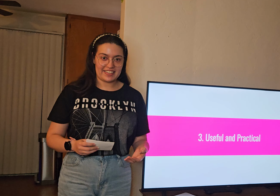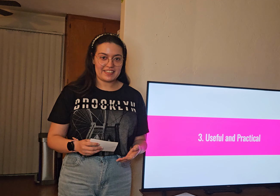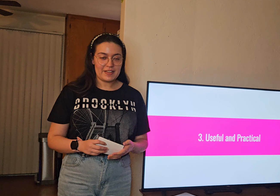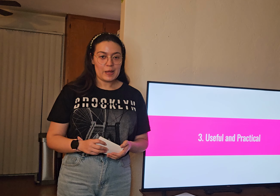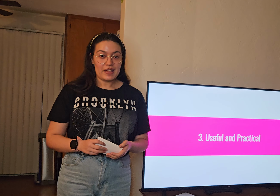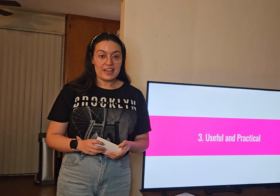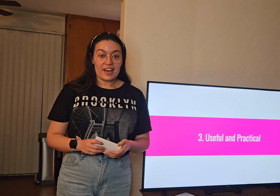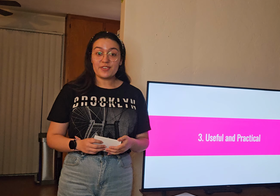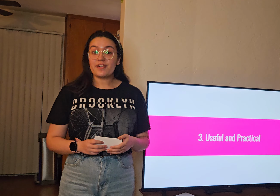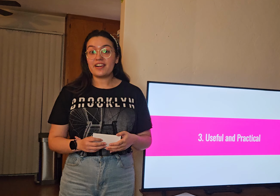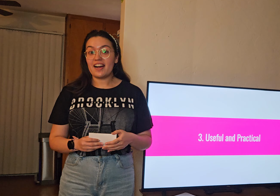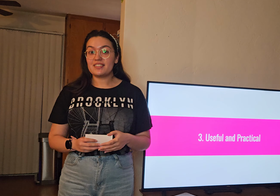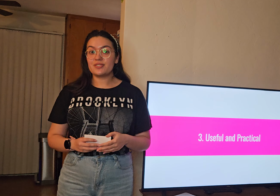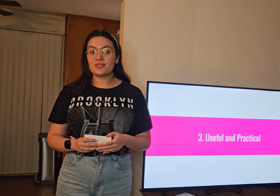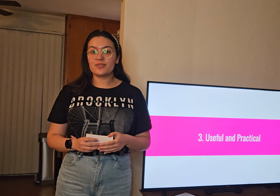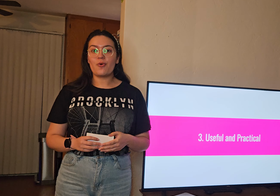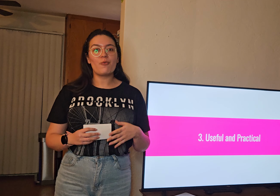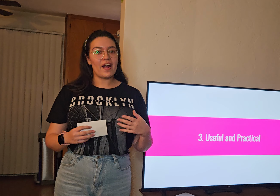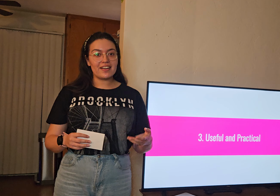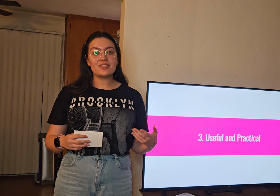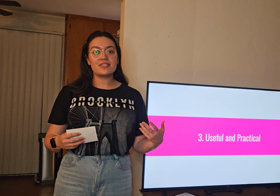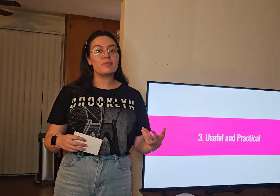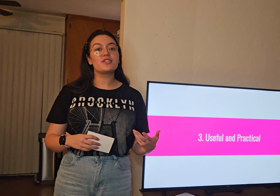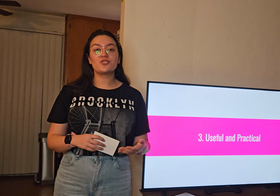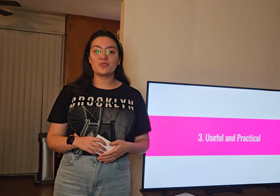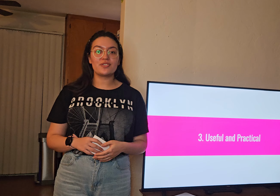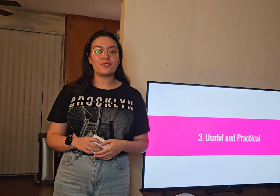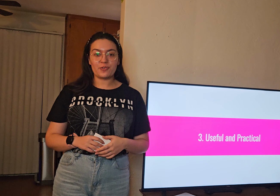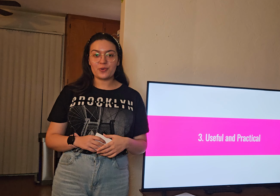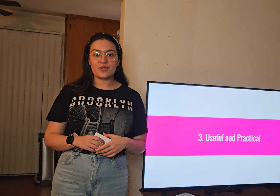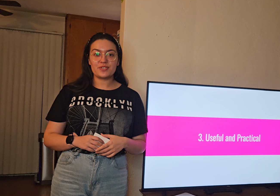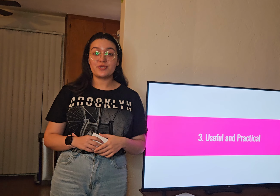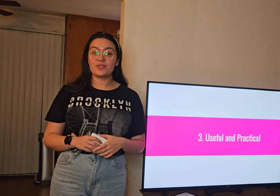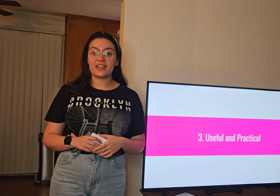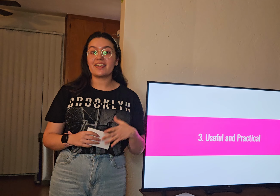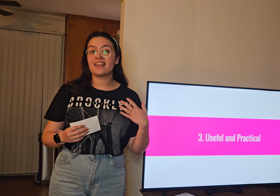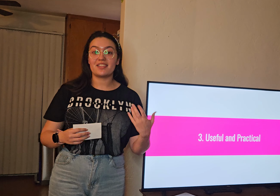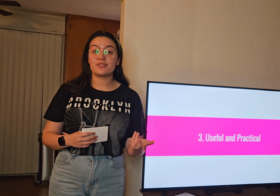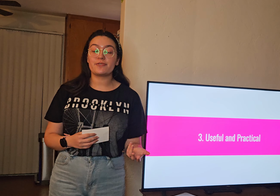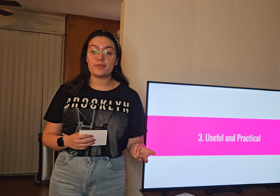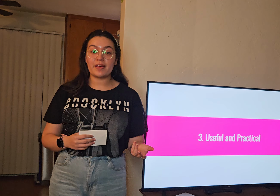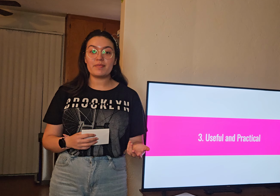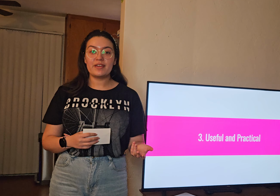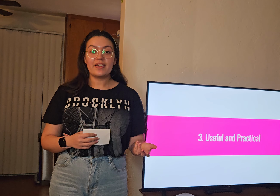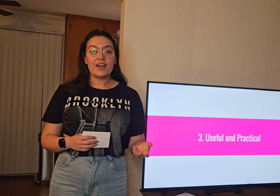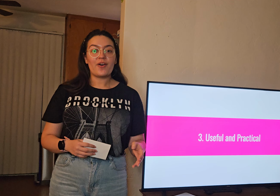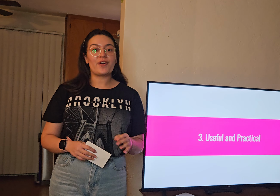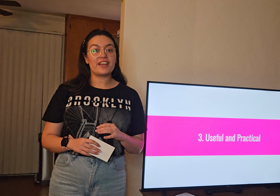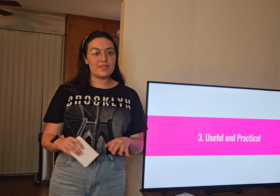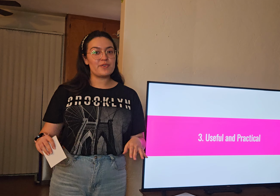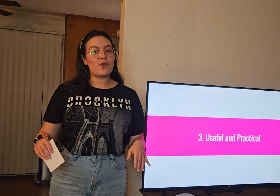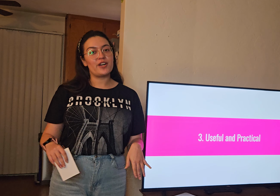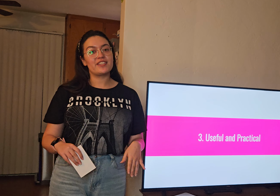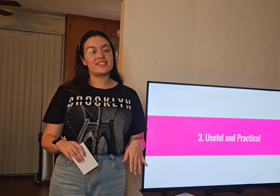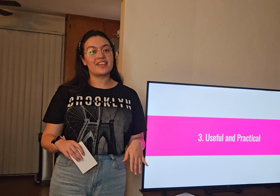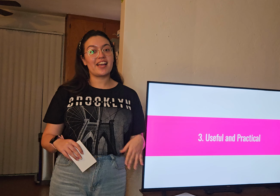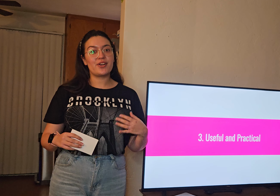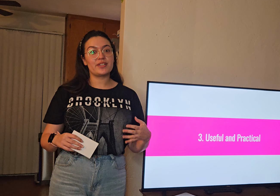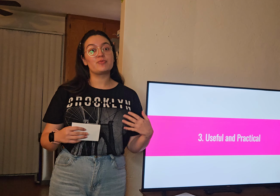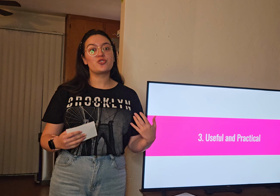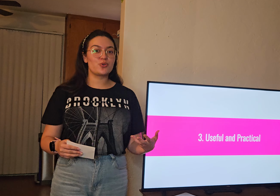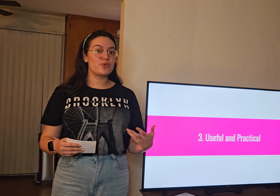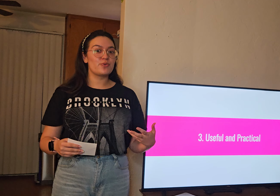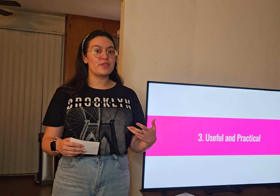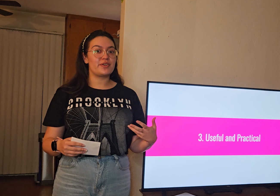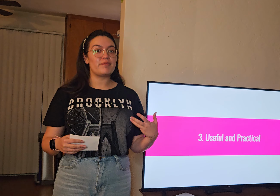while eating. Have you ever had to wait until somebody chews their food to get an answer from them? Or even worse,